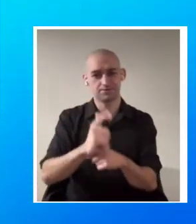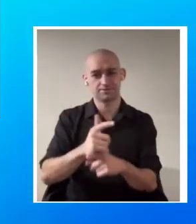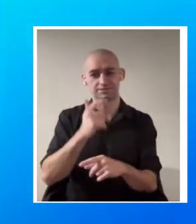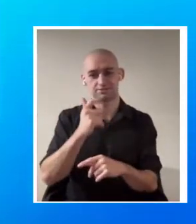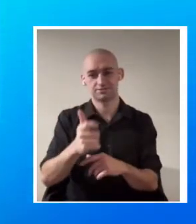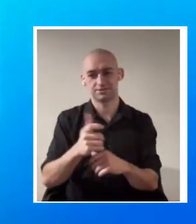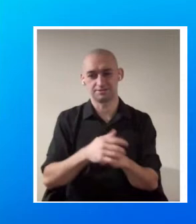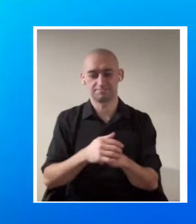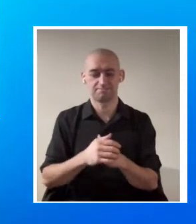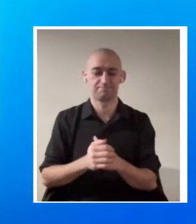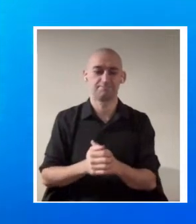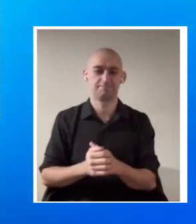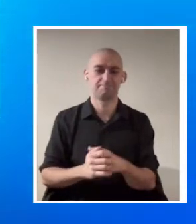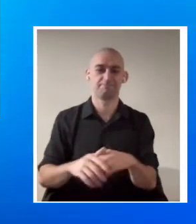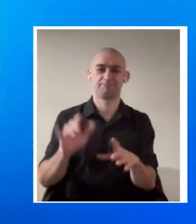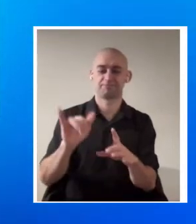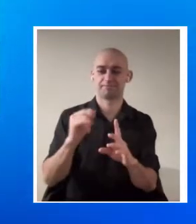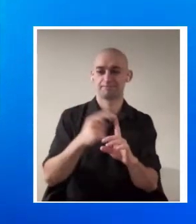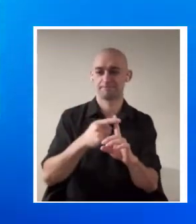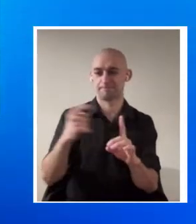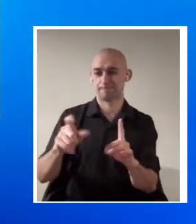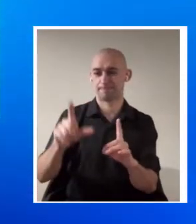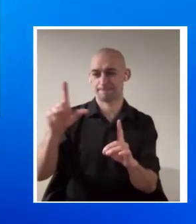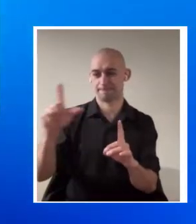for a one-bedroom in LA is